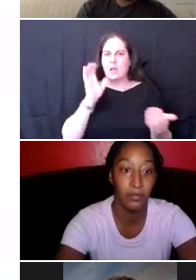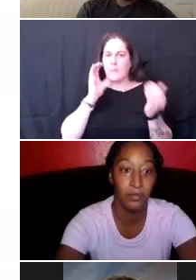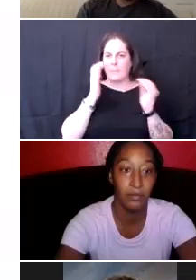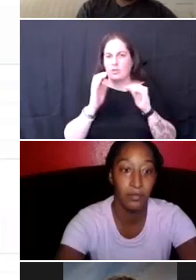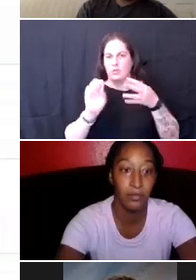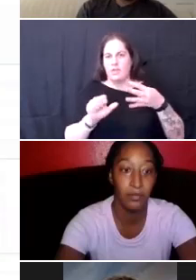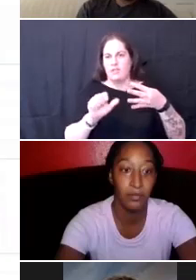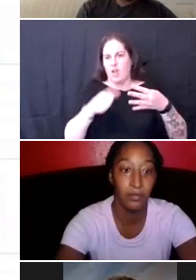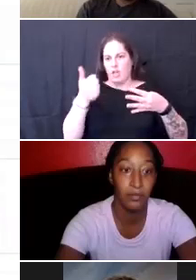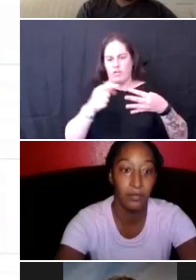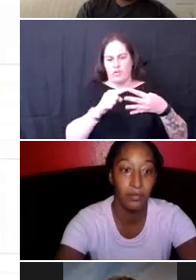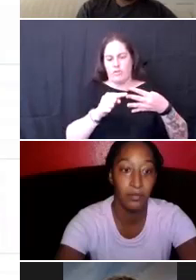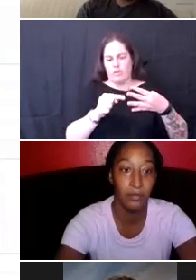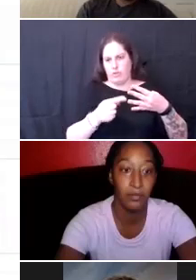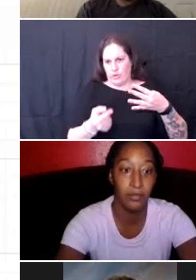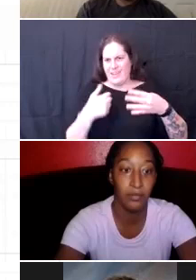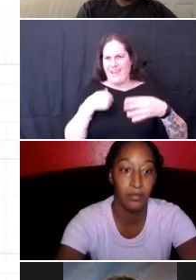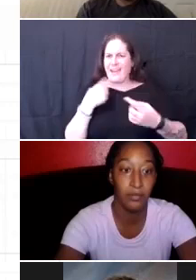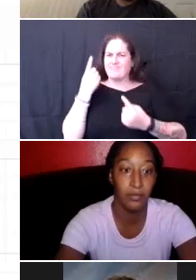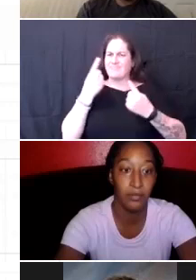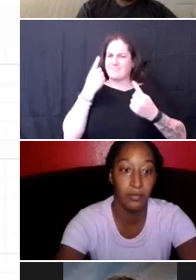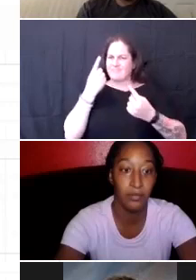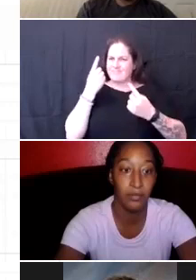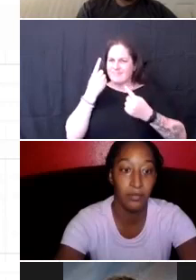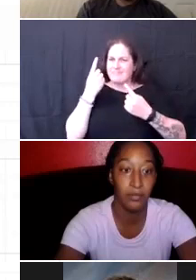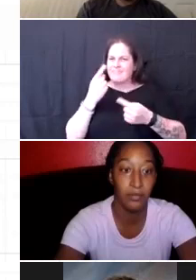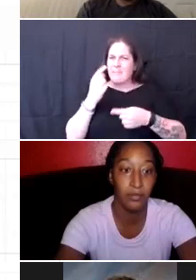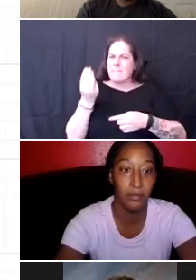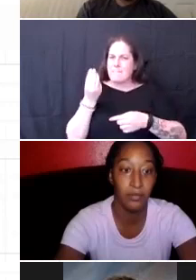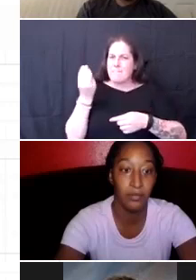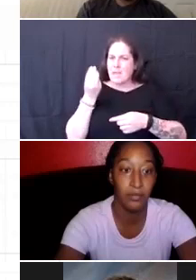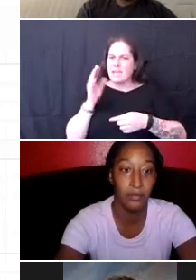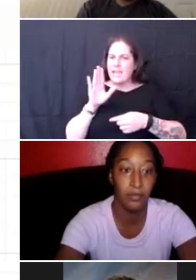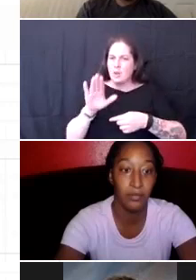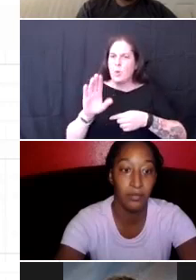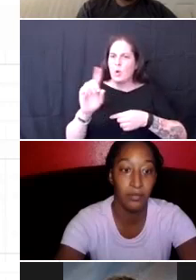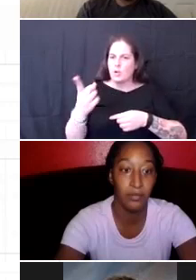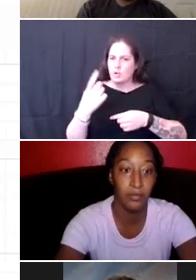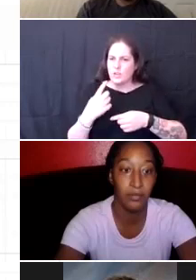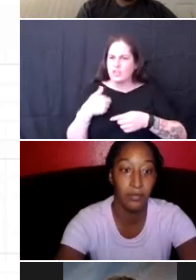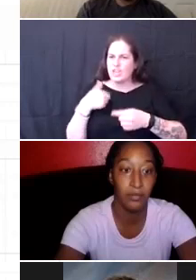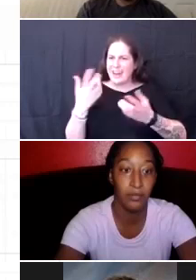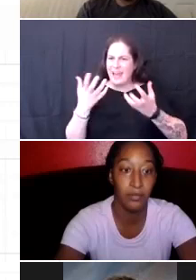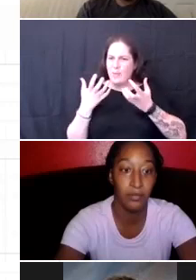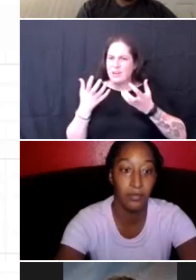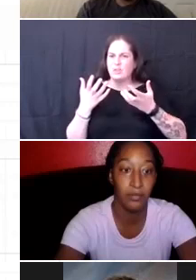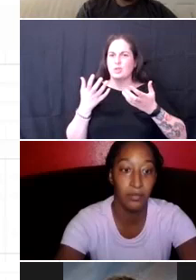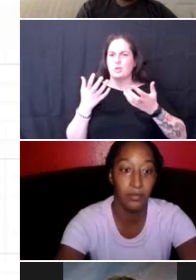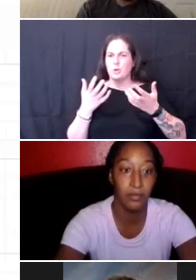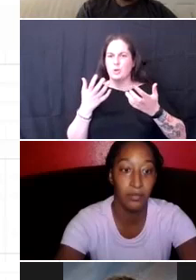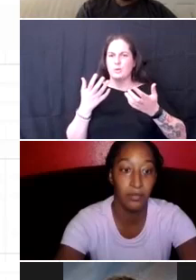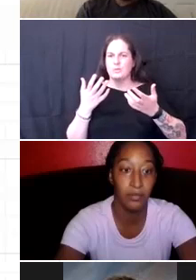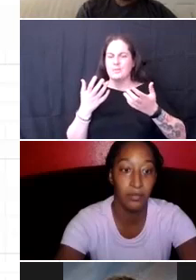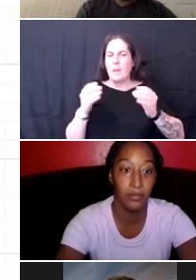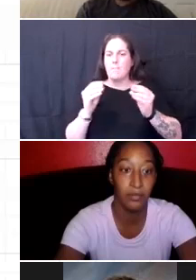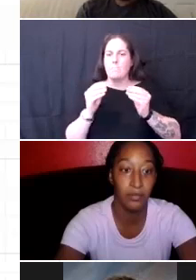Okay, because I thought about that question, and I wanted to be able to give a more